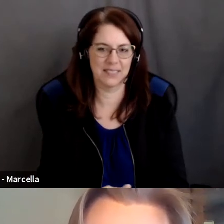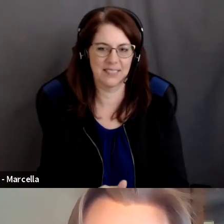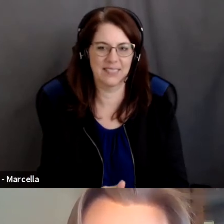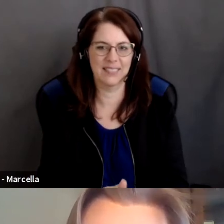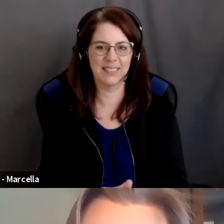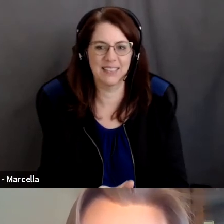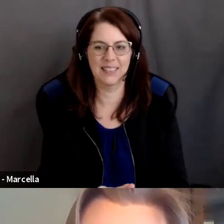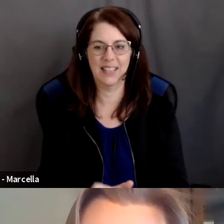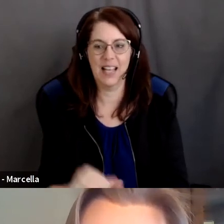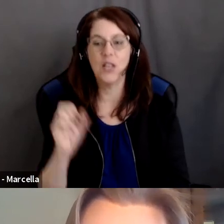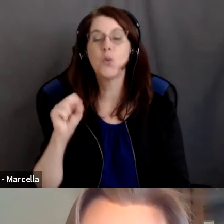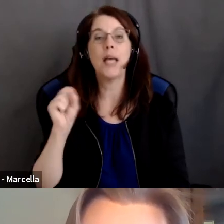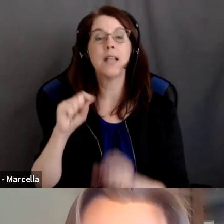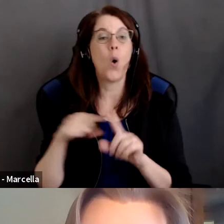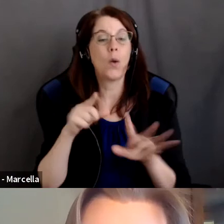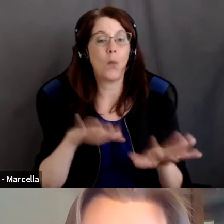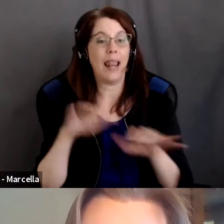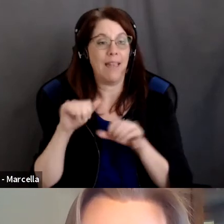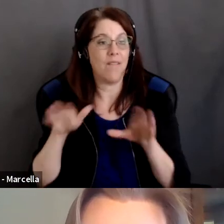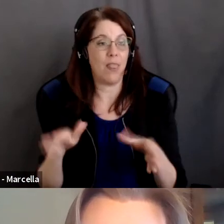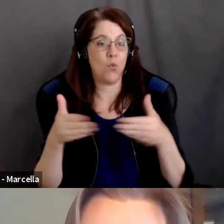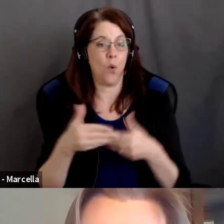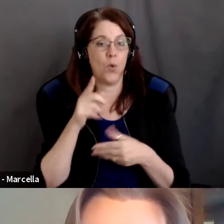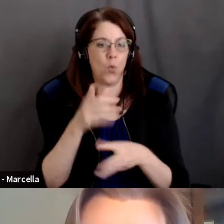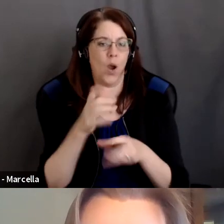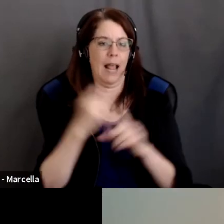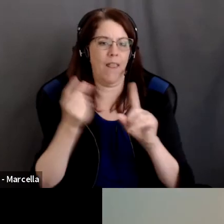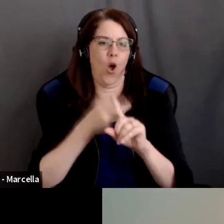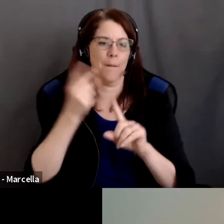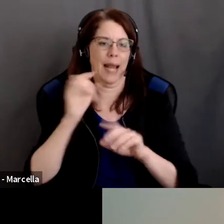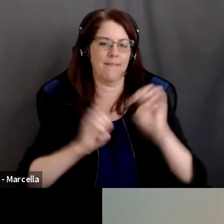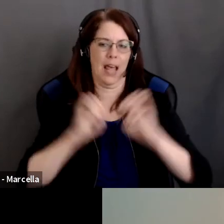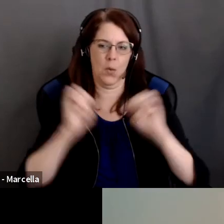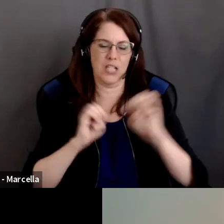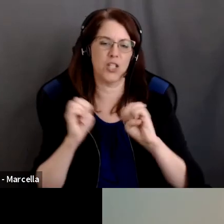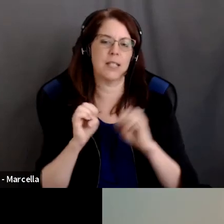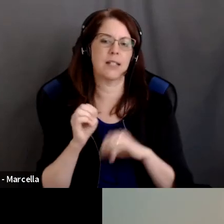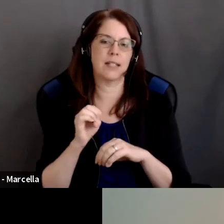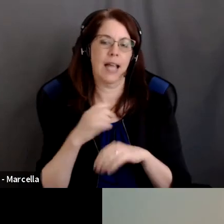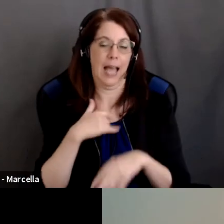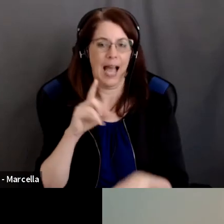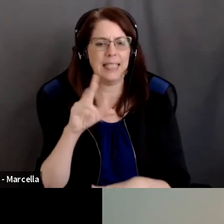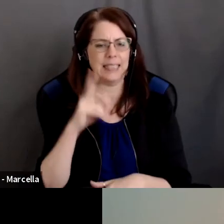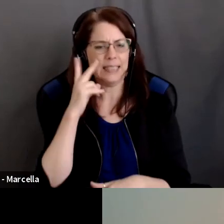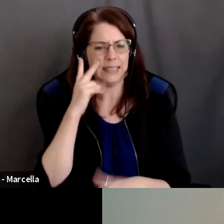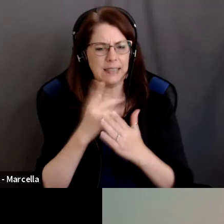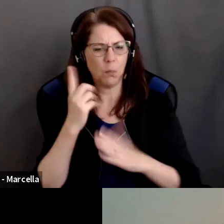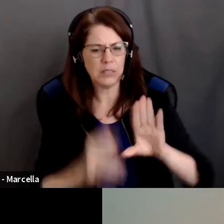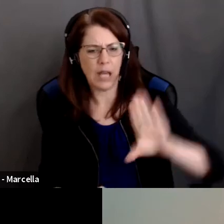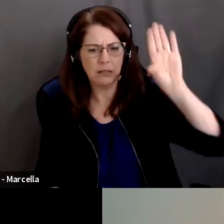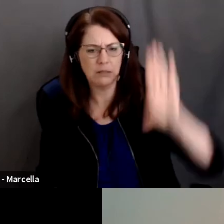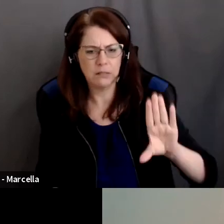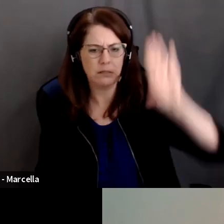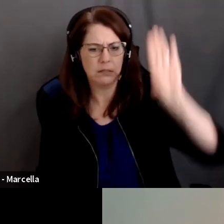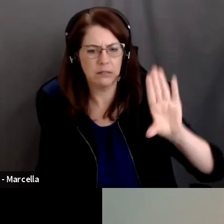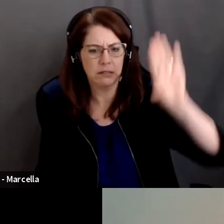So yes, once we leave the room today, you'll get the automatic evaluation. And I did see somebody's hand was going up and down. Please